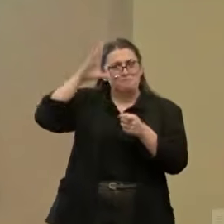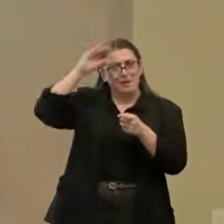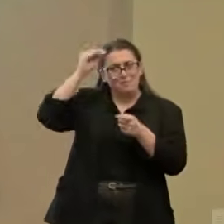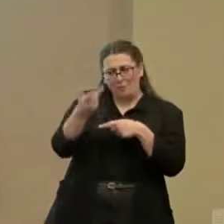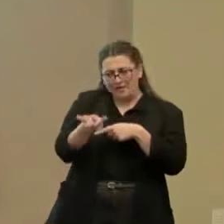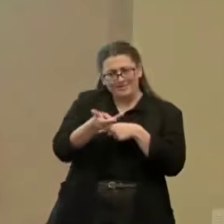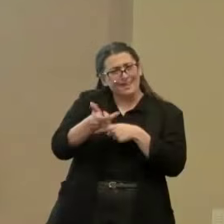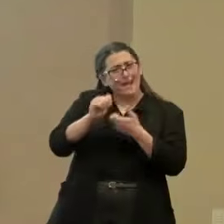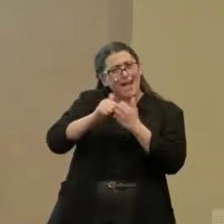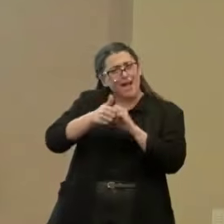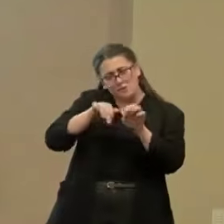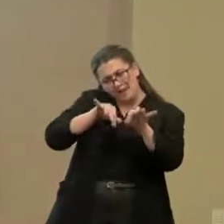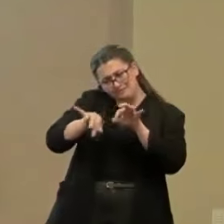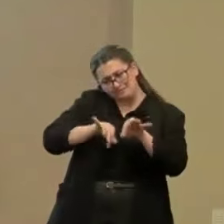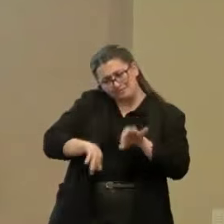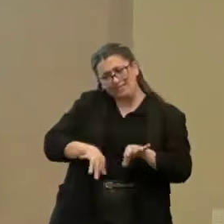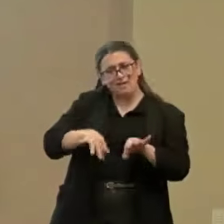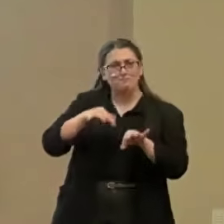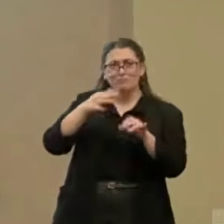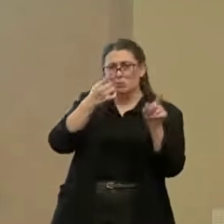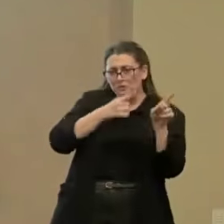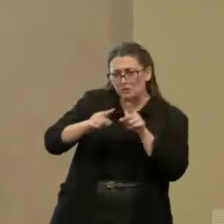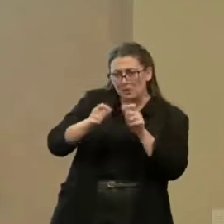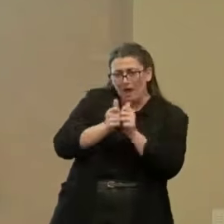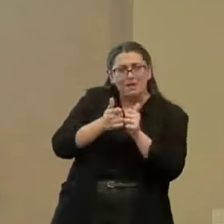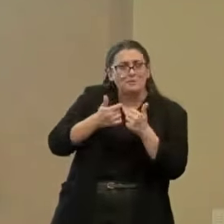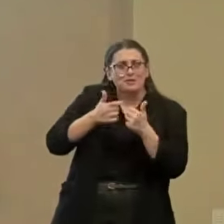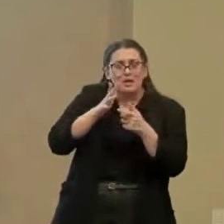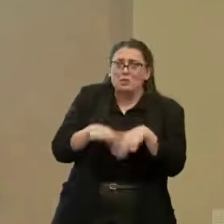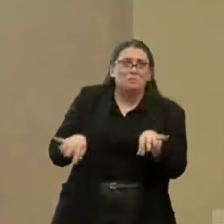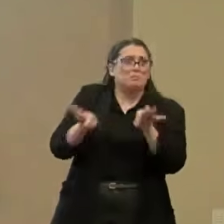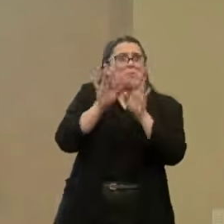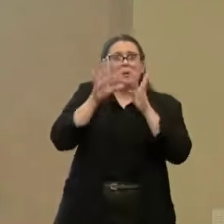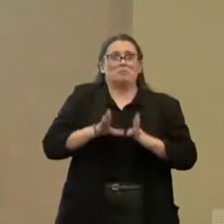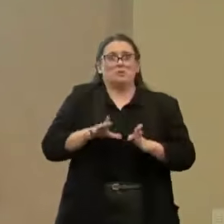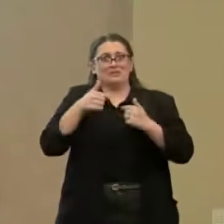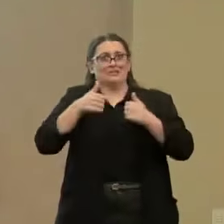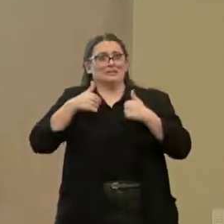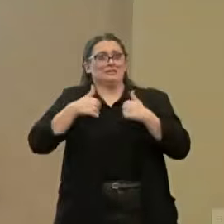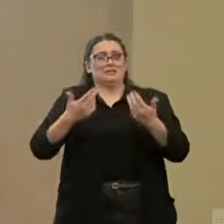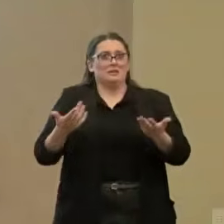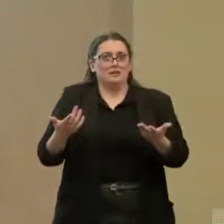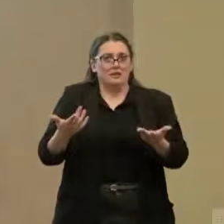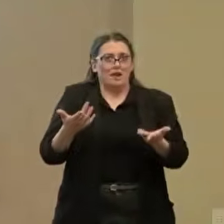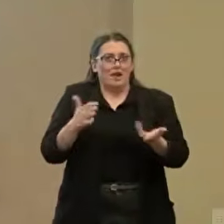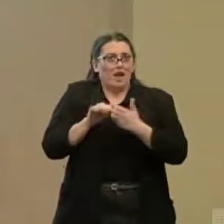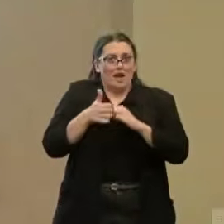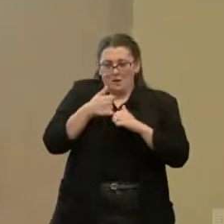children to explain what's going on with the most important person in their lives at this moment?